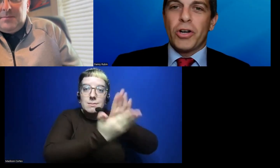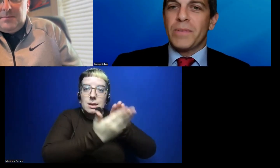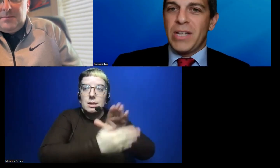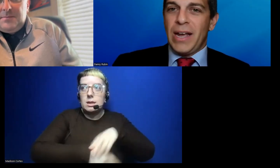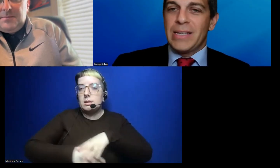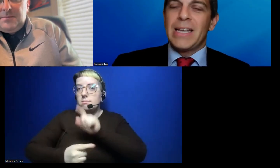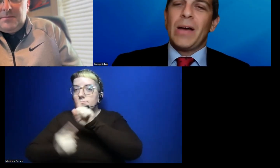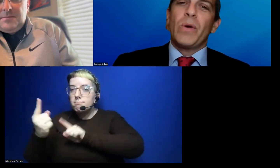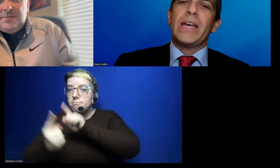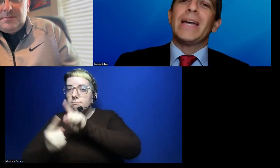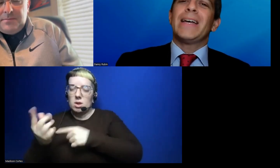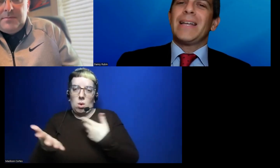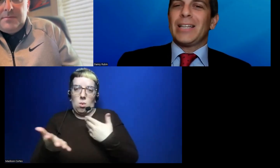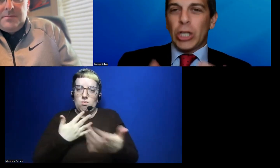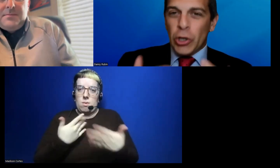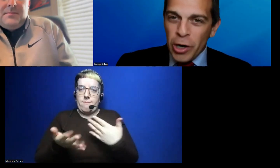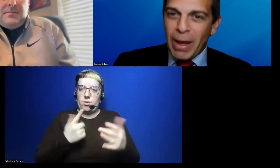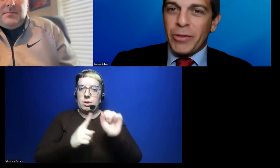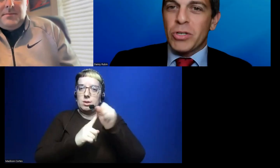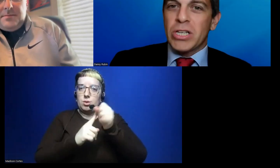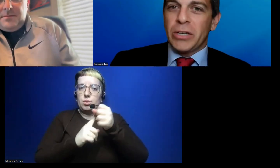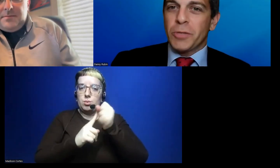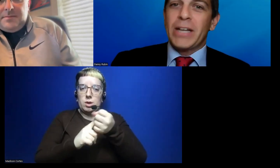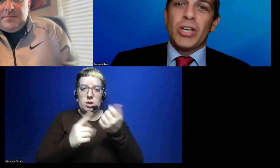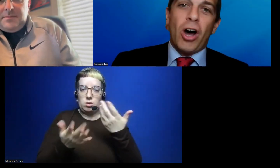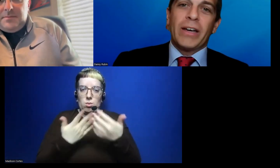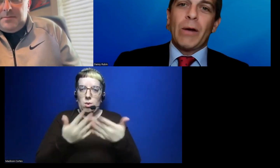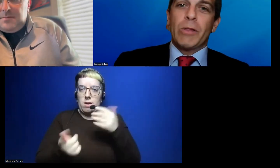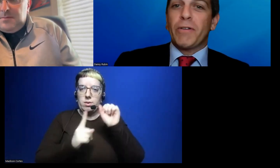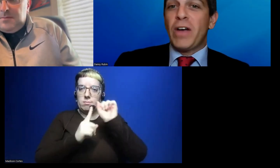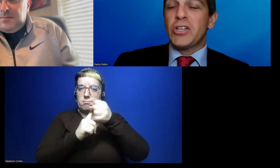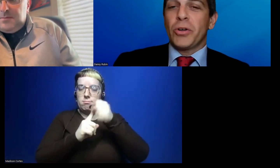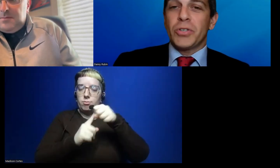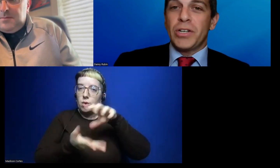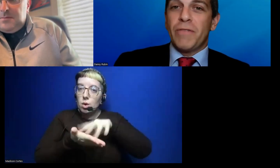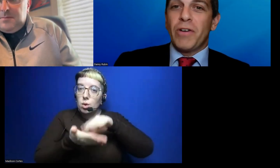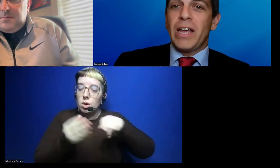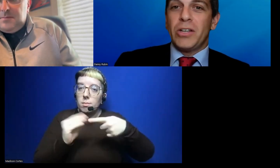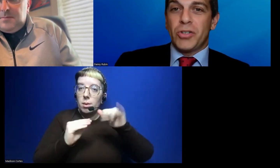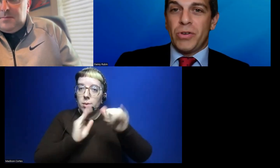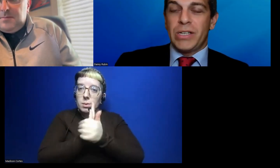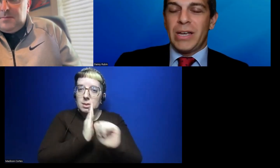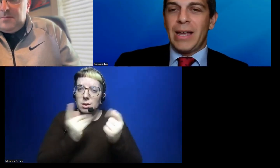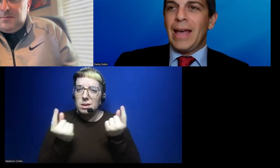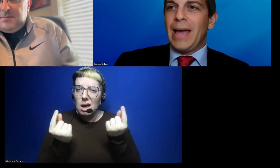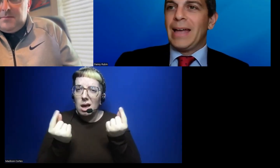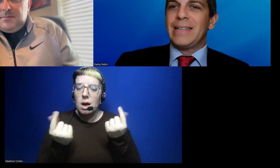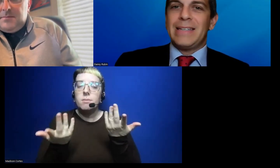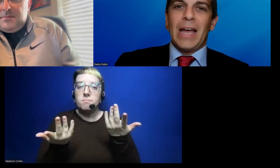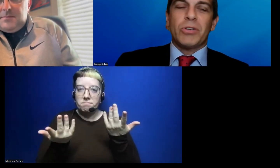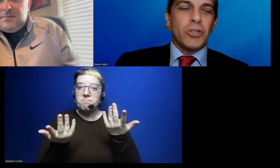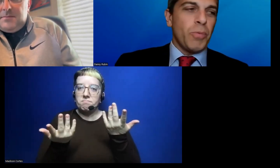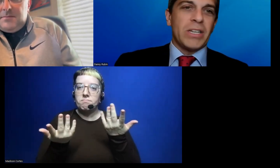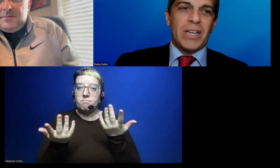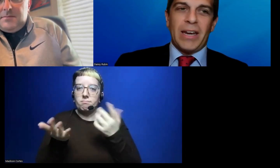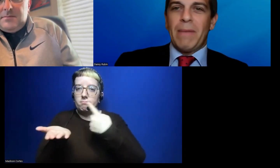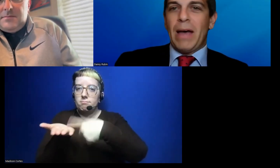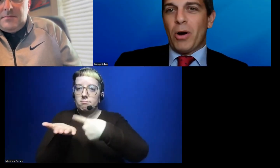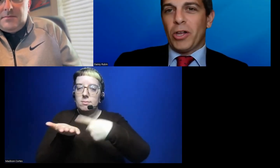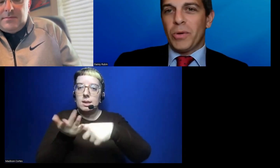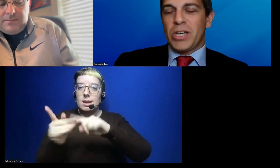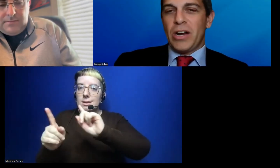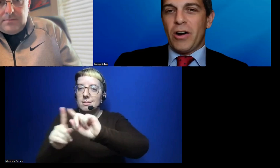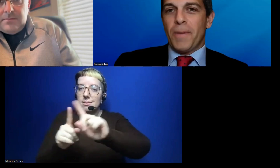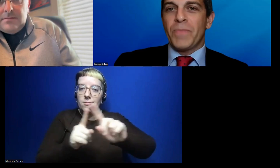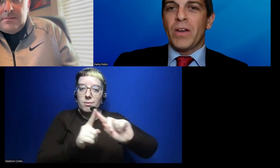the circumstance. And we learn about those skills by talking with professionals in different industries. And today we're super excited.